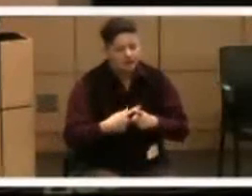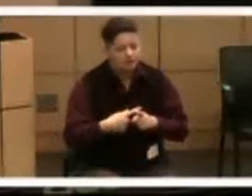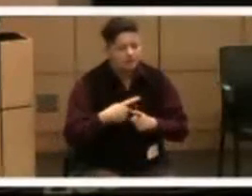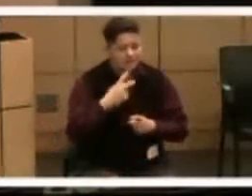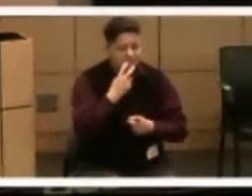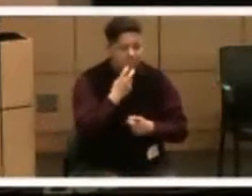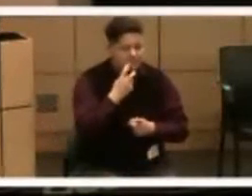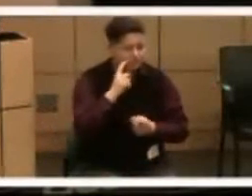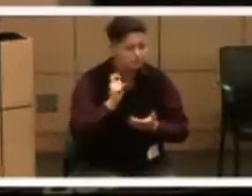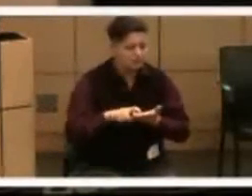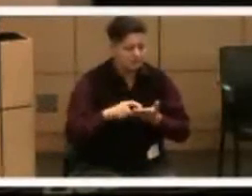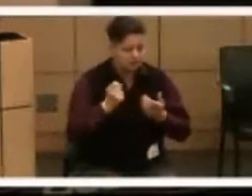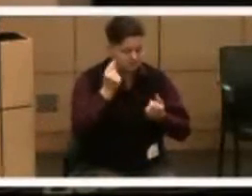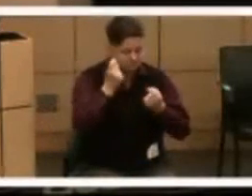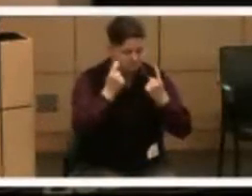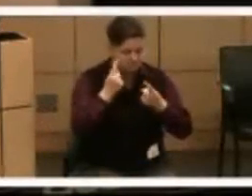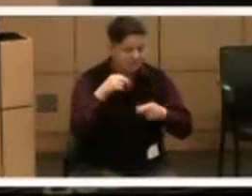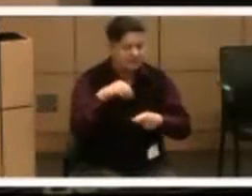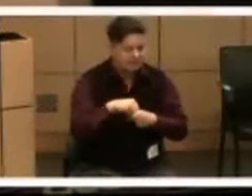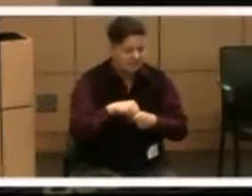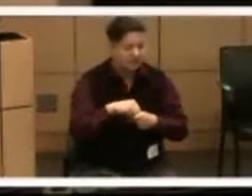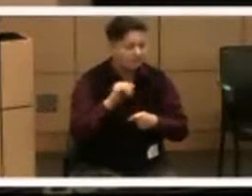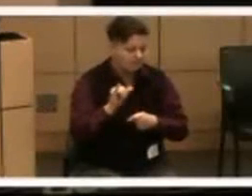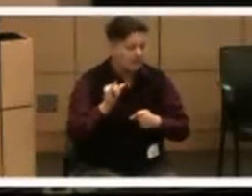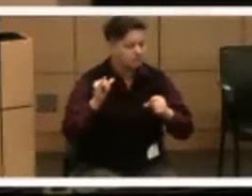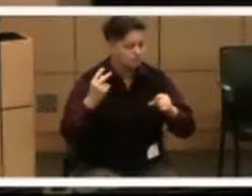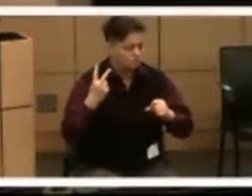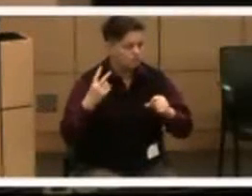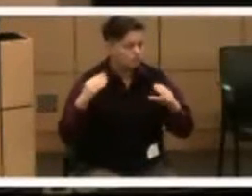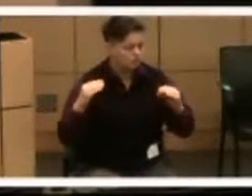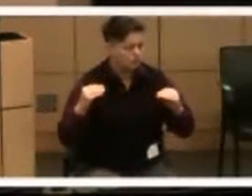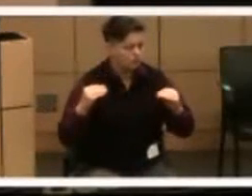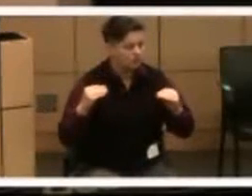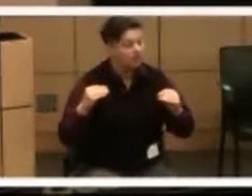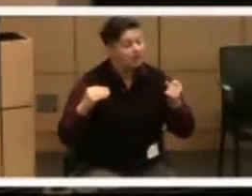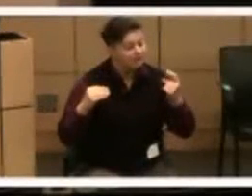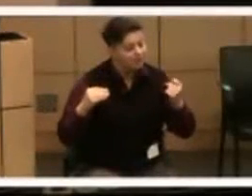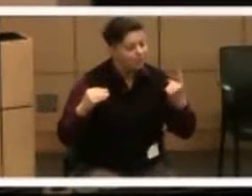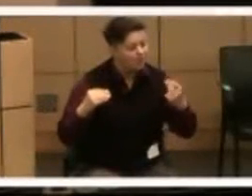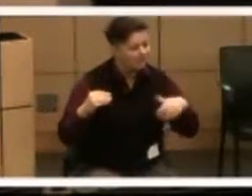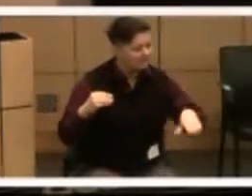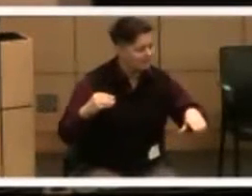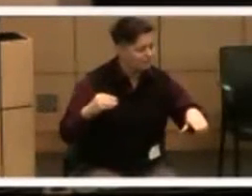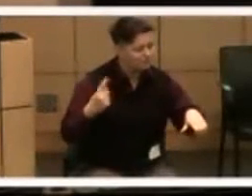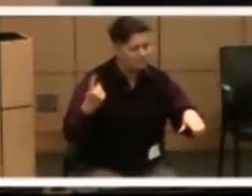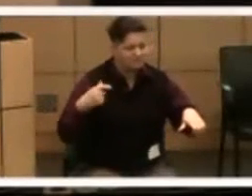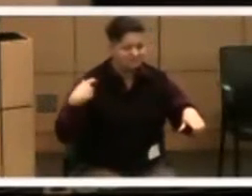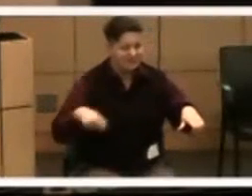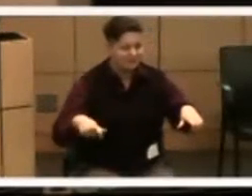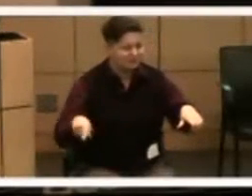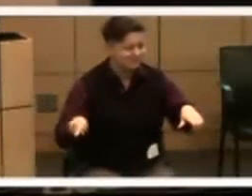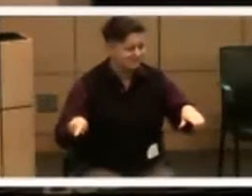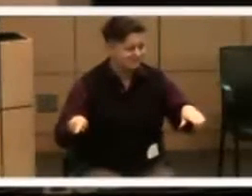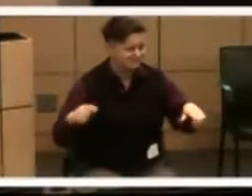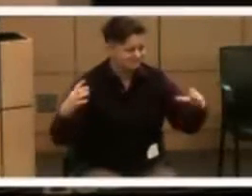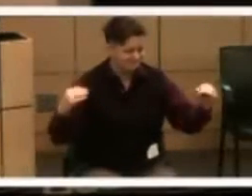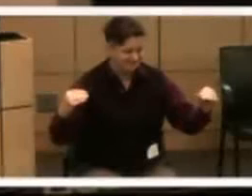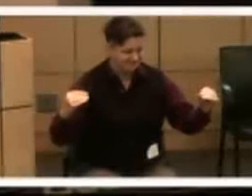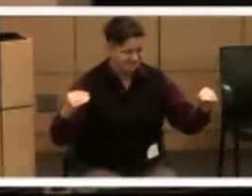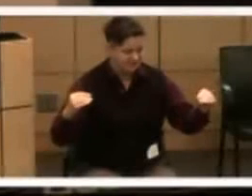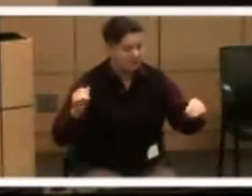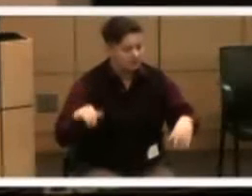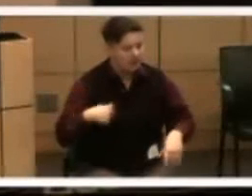masker that would include options for testing both in English and Spanish. And that we usually will share